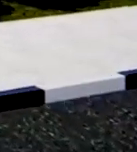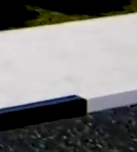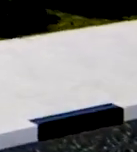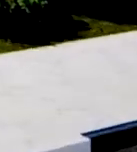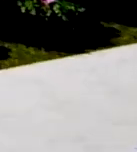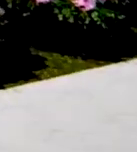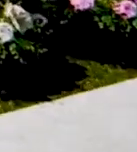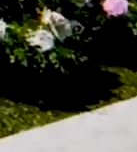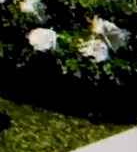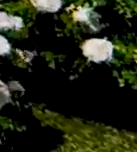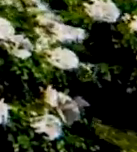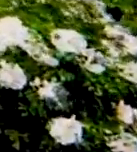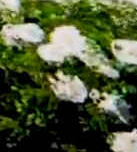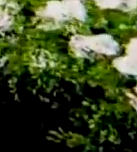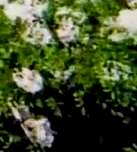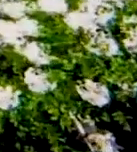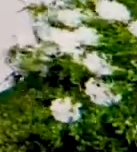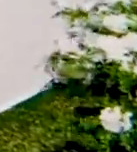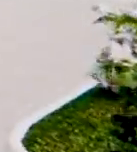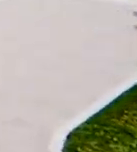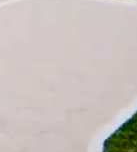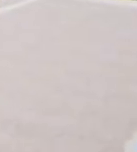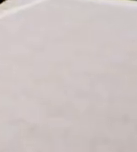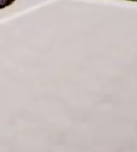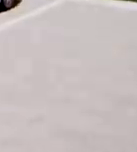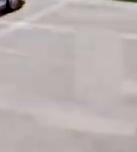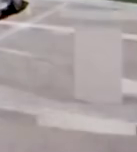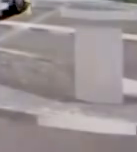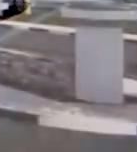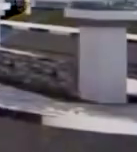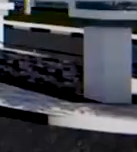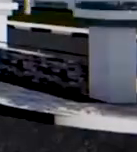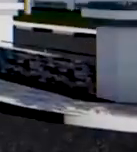Looking for more? Then look no further than Master's Villa.